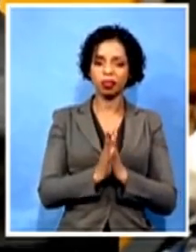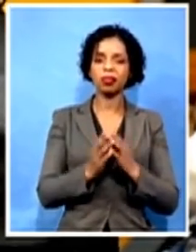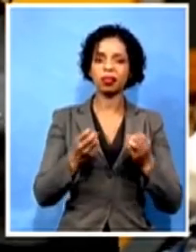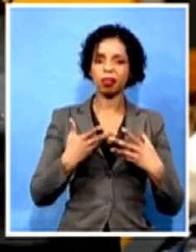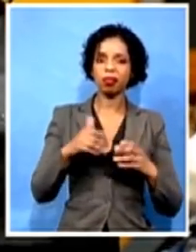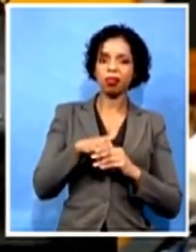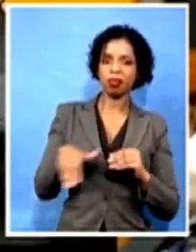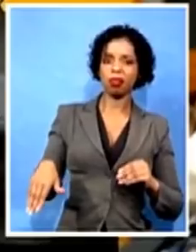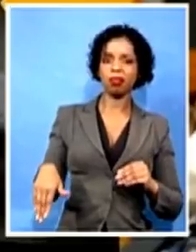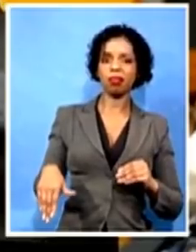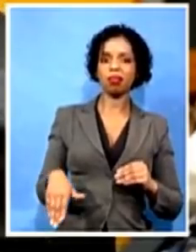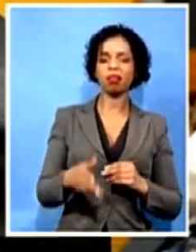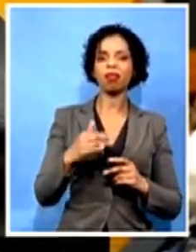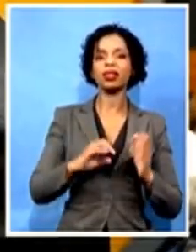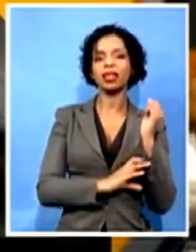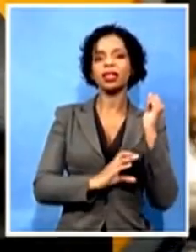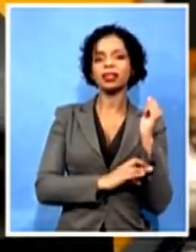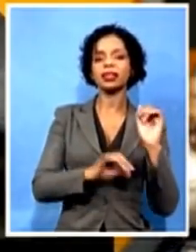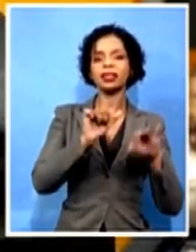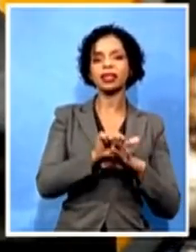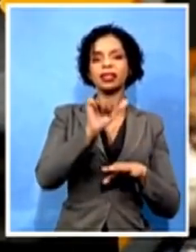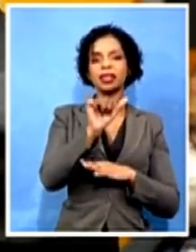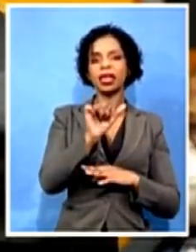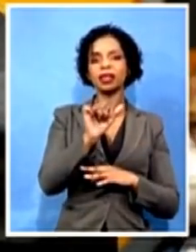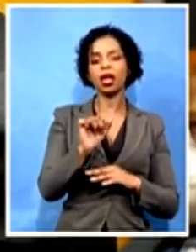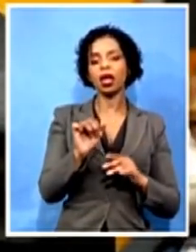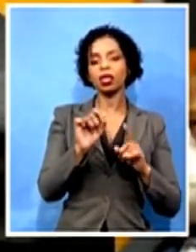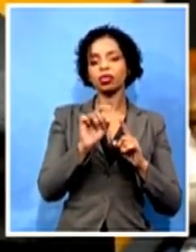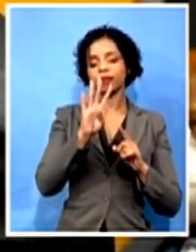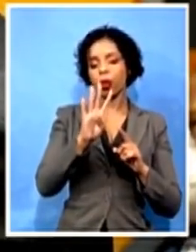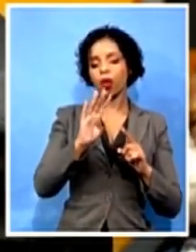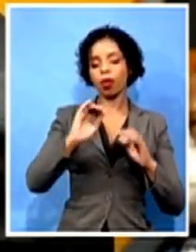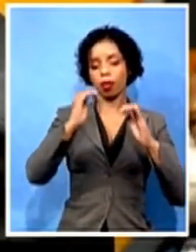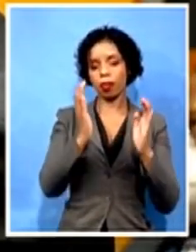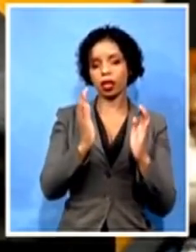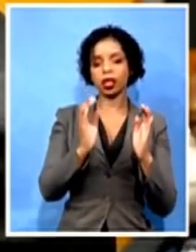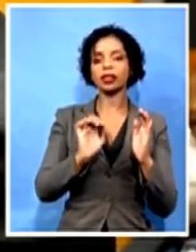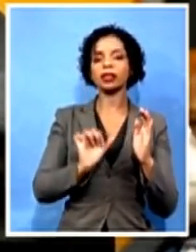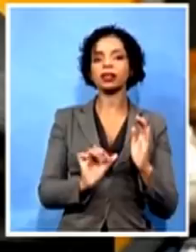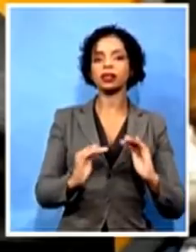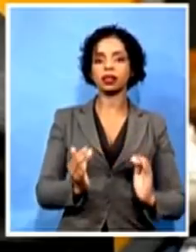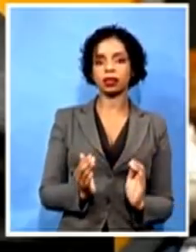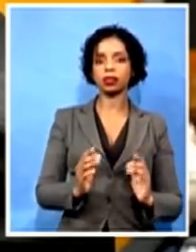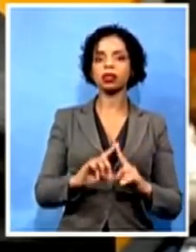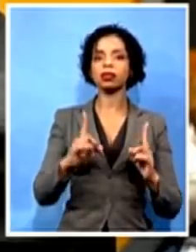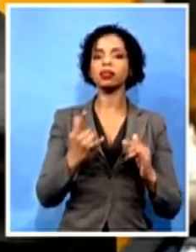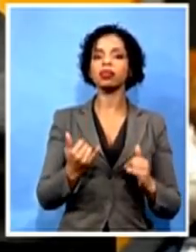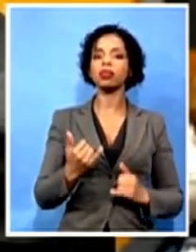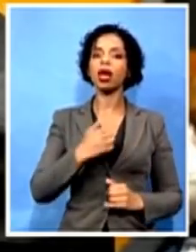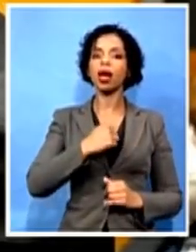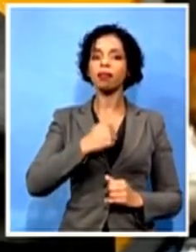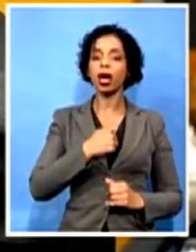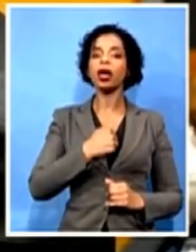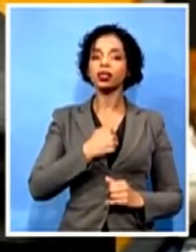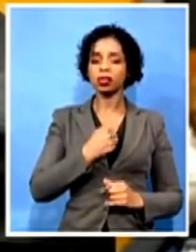B. Where there's a likelihood that if I was released on bail, I'll attempt to evade my trial. I will stand my trial. I have no inclination whatsoever to avoid